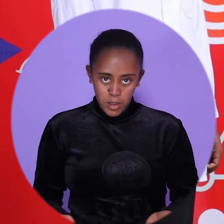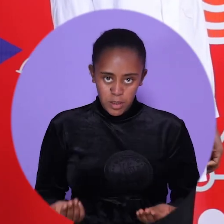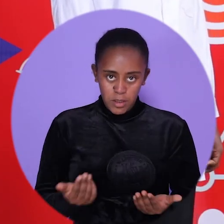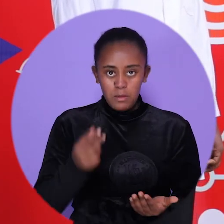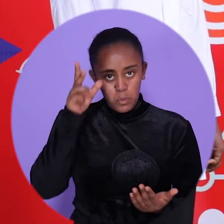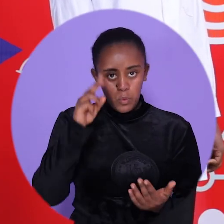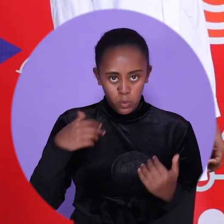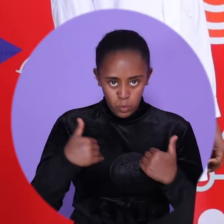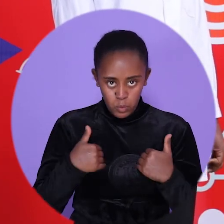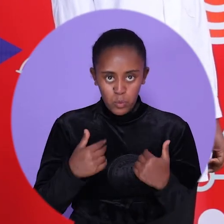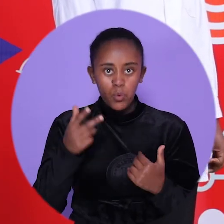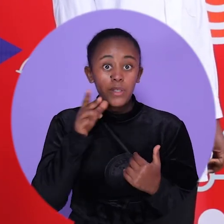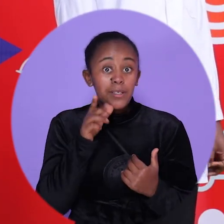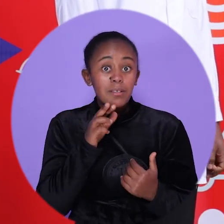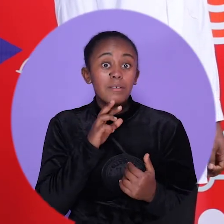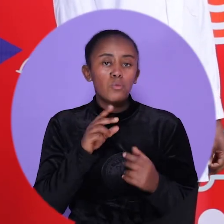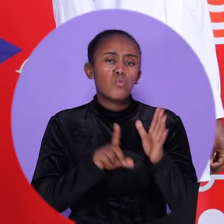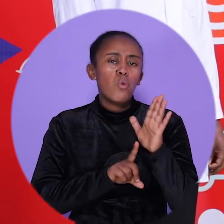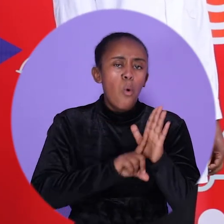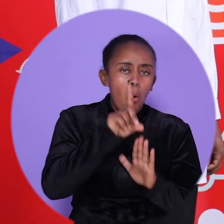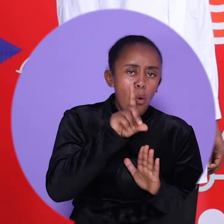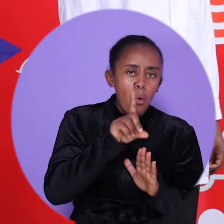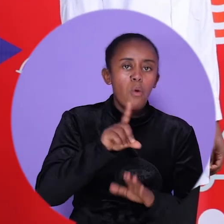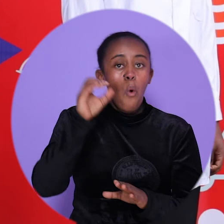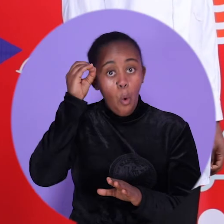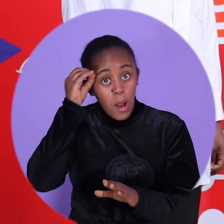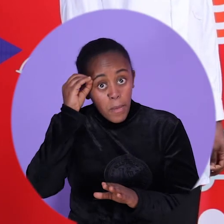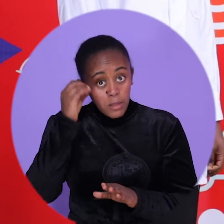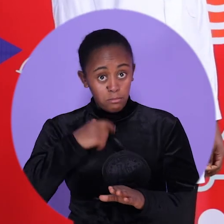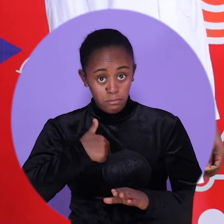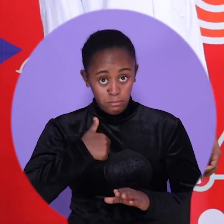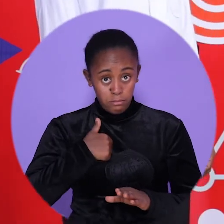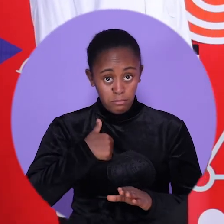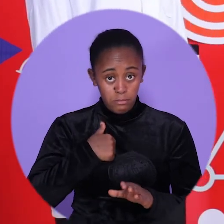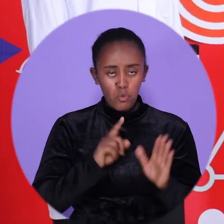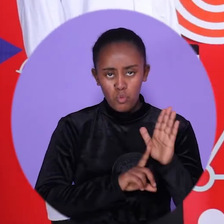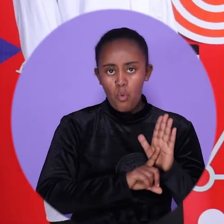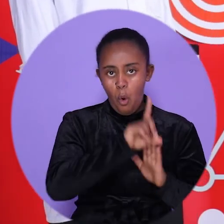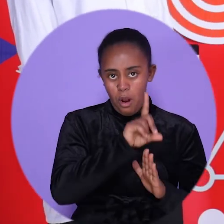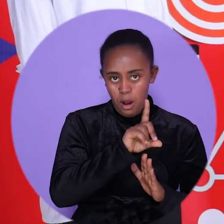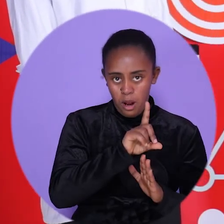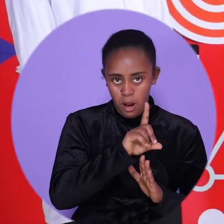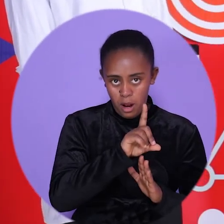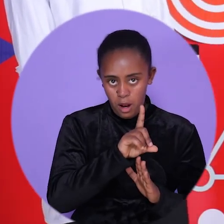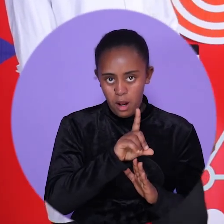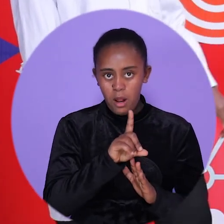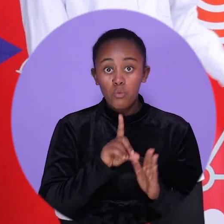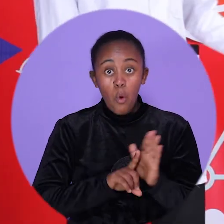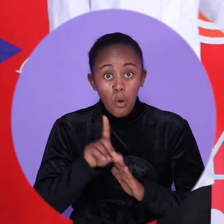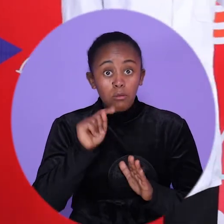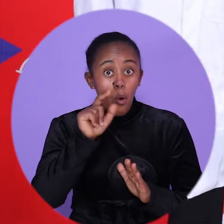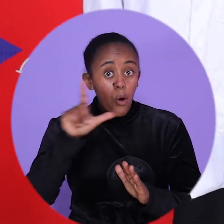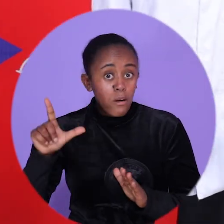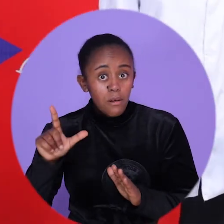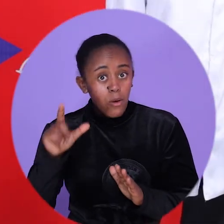Both of my sisters are tall. Oleman, my brother, is tall. This one is the answer, is that not? So you